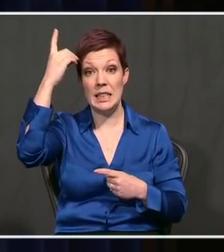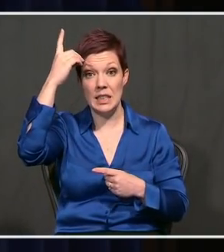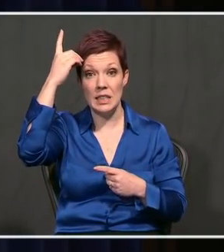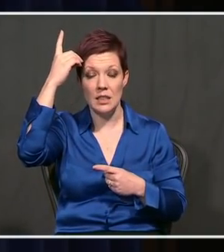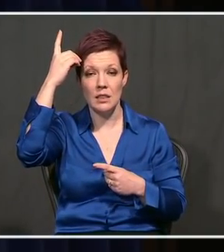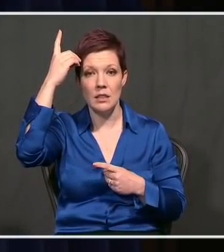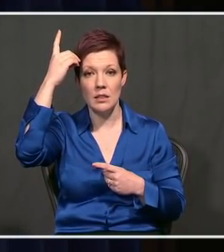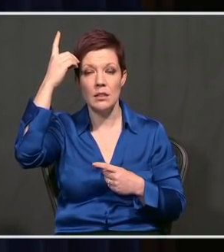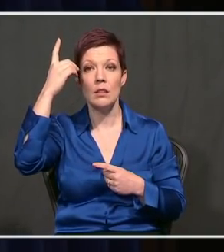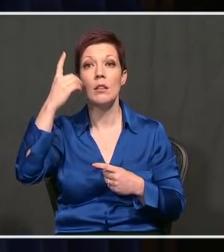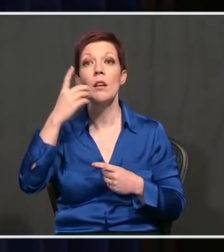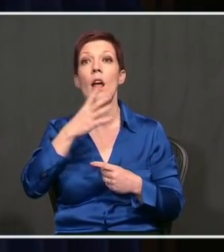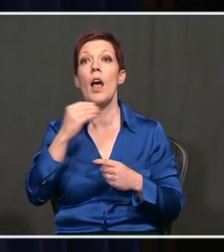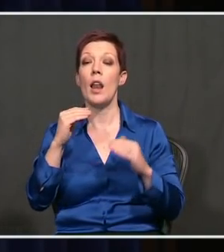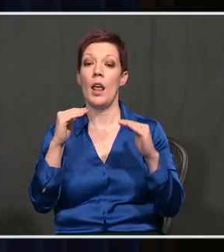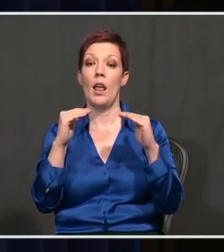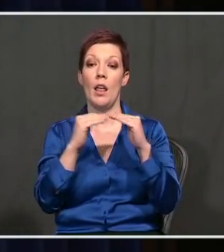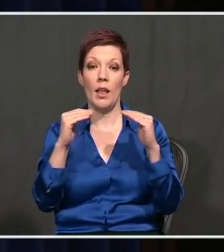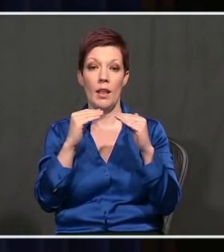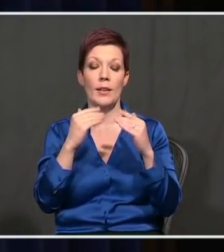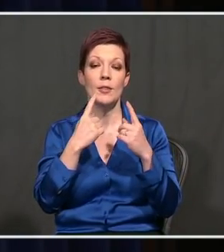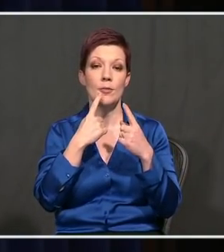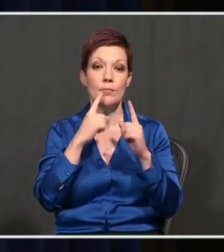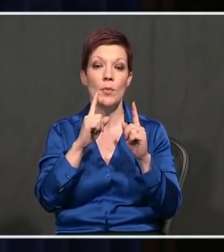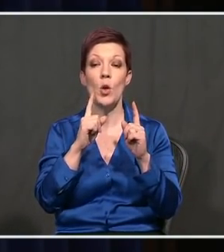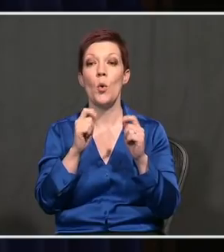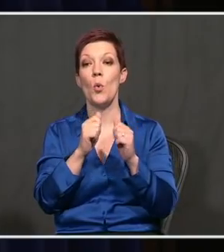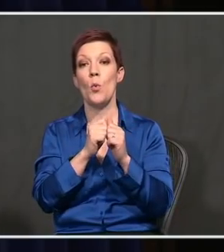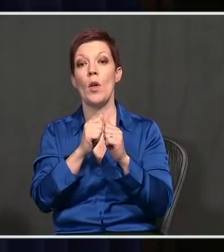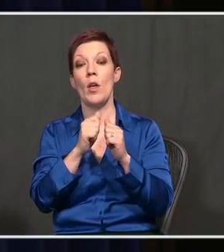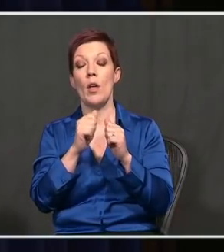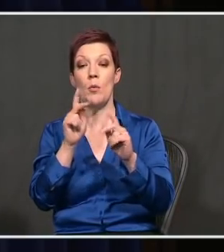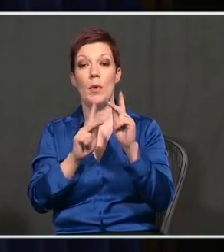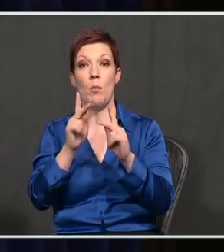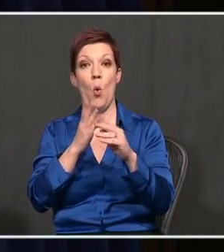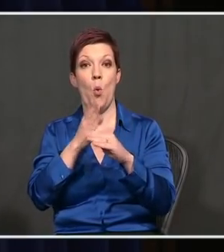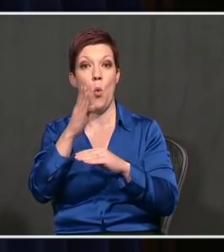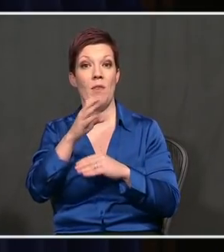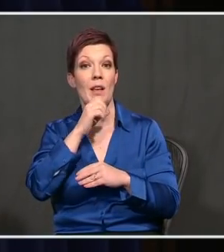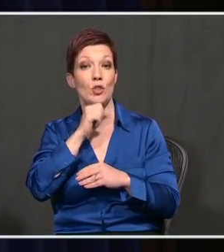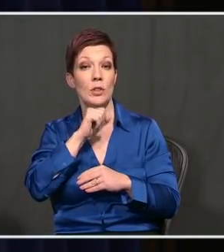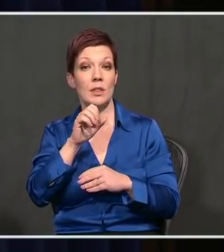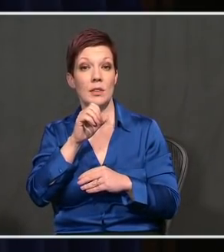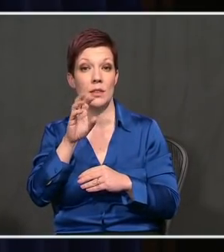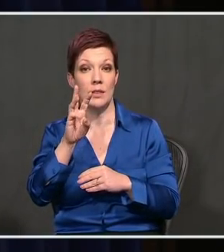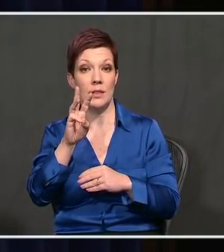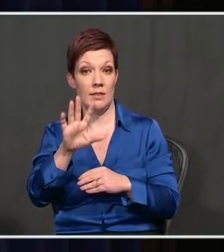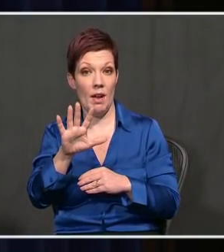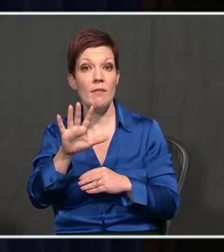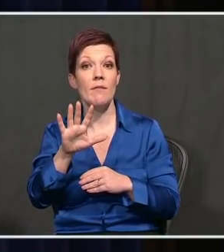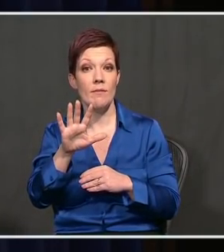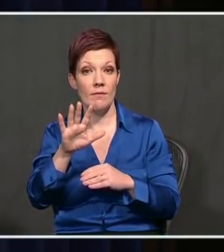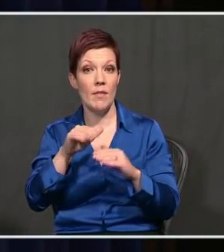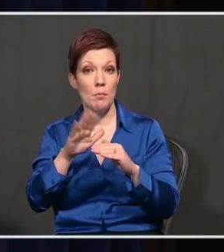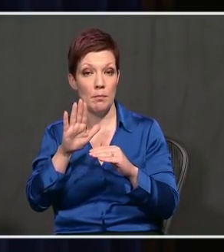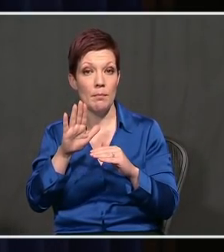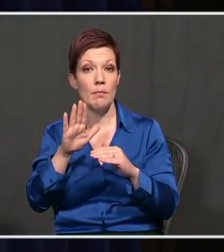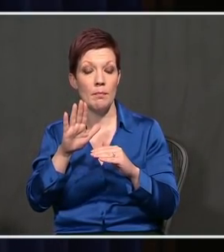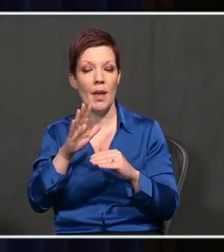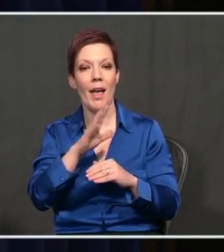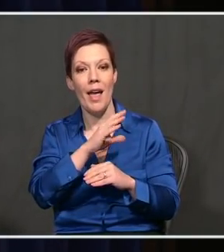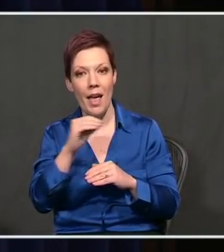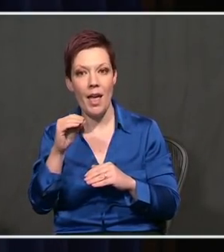equivalently efficacious in people over the age of 65, and importantly also in